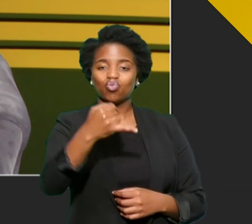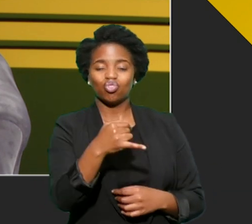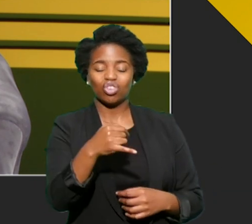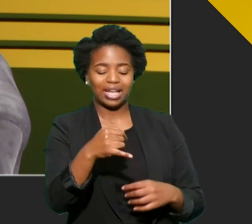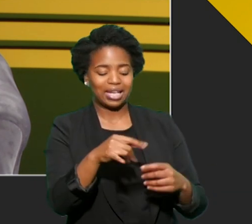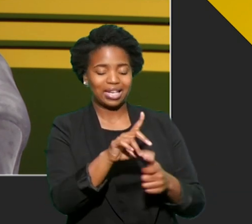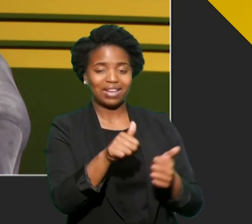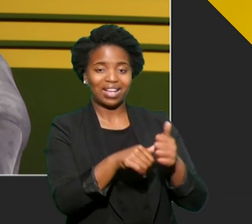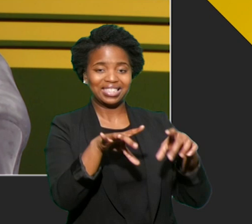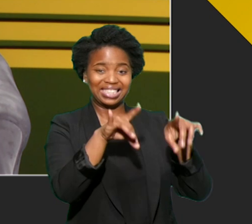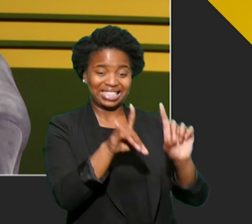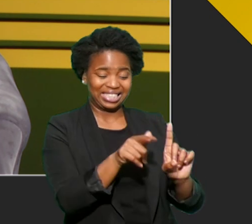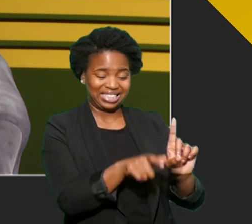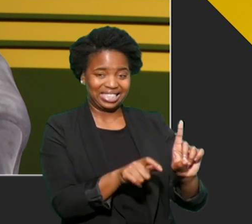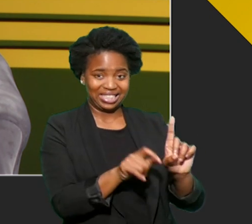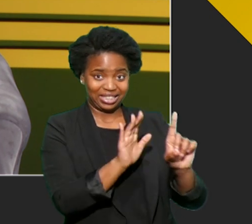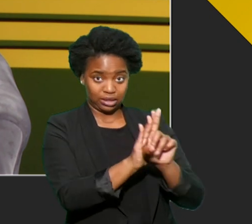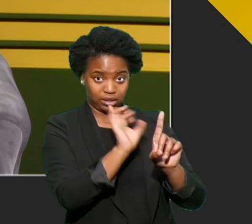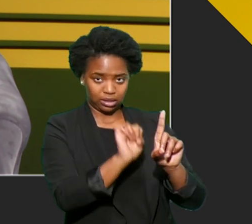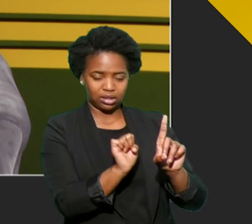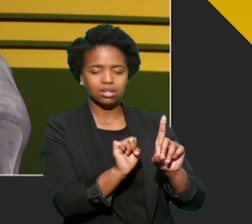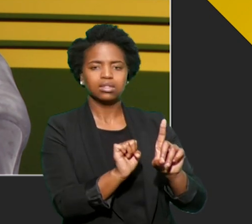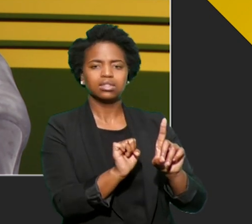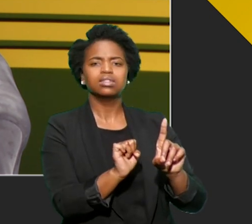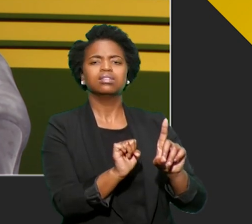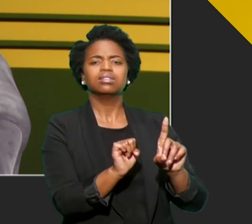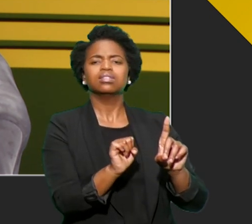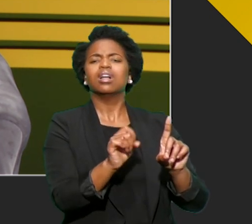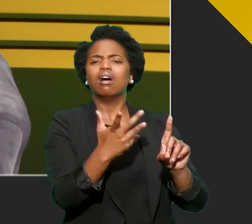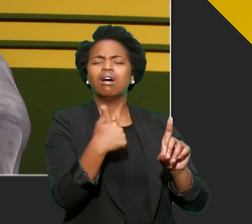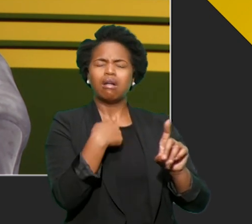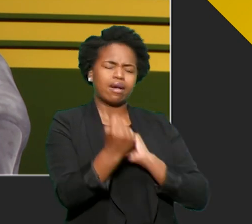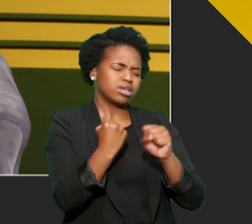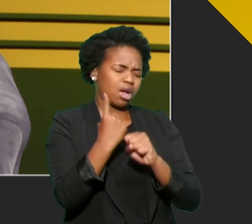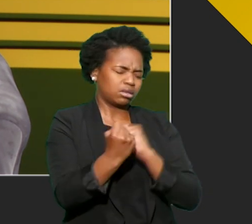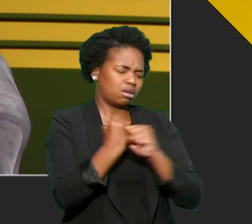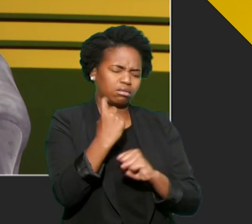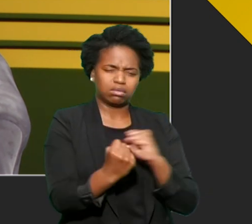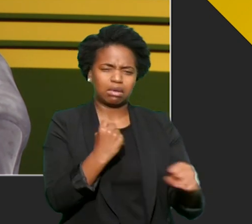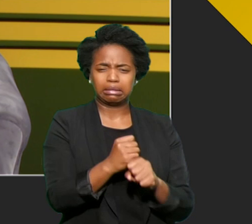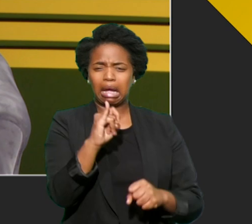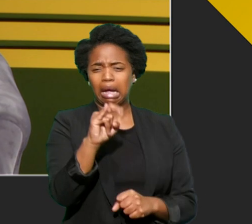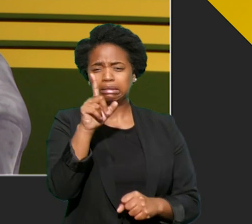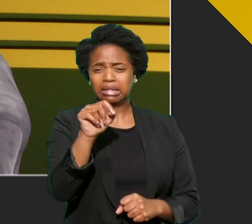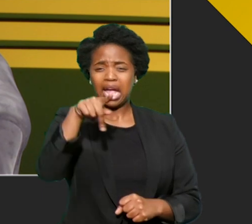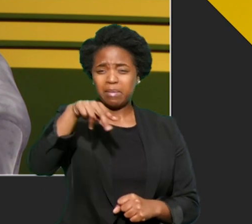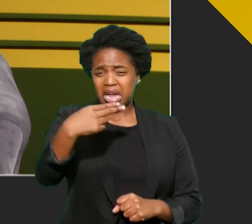also an artificial intelligence expert doing research for years in this space, who's going to be able to